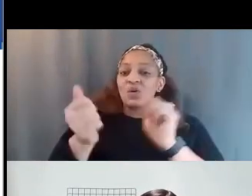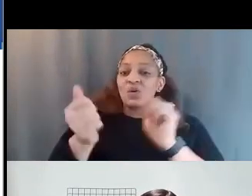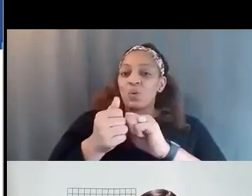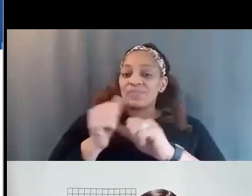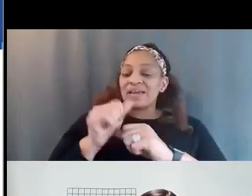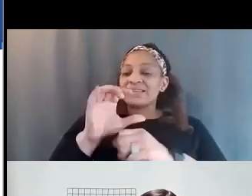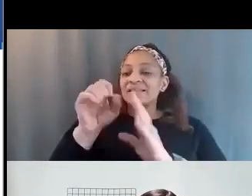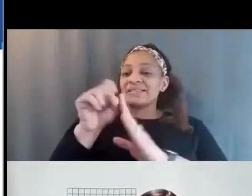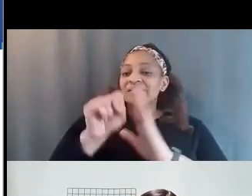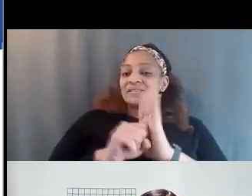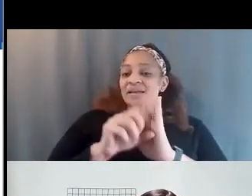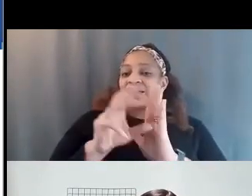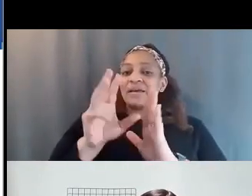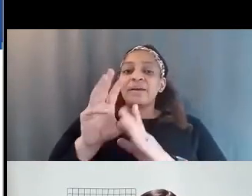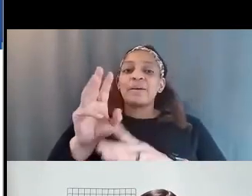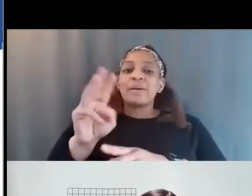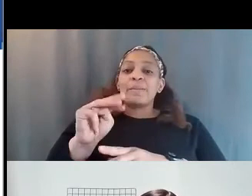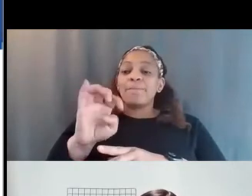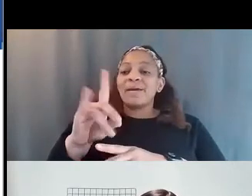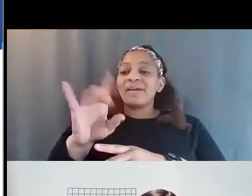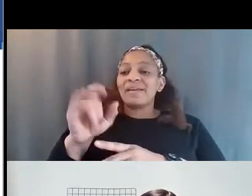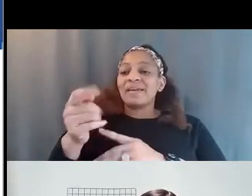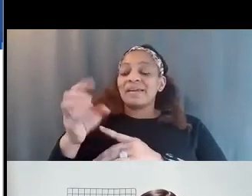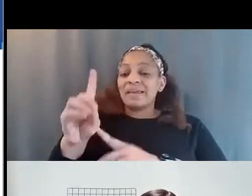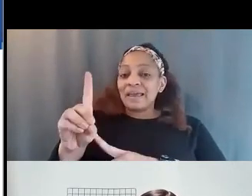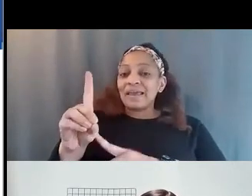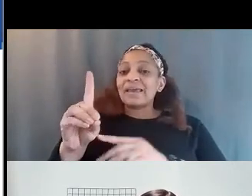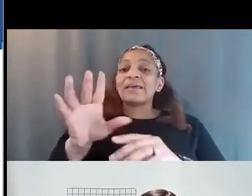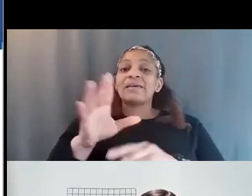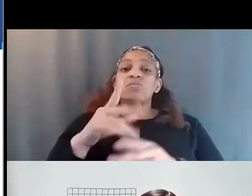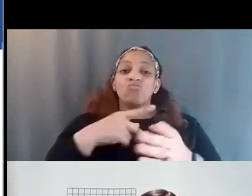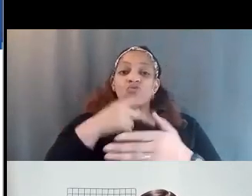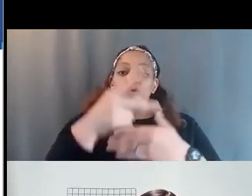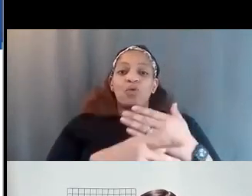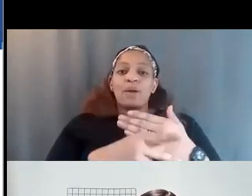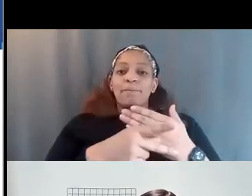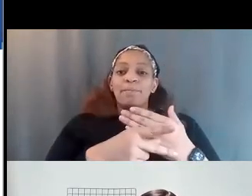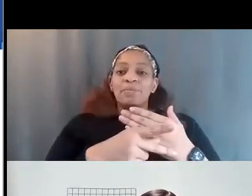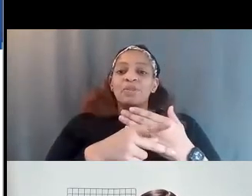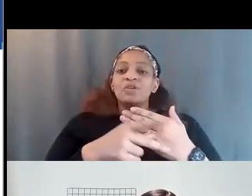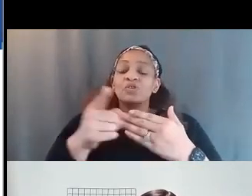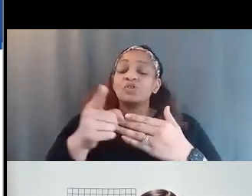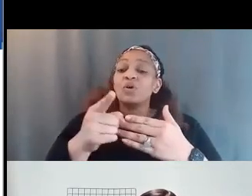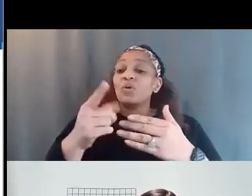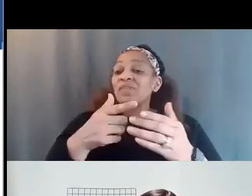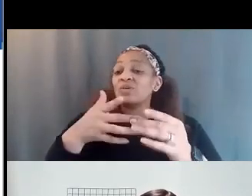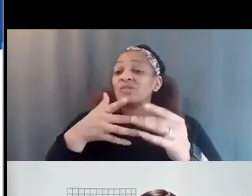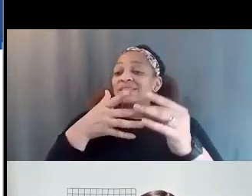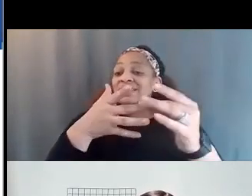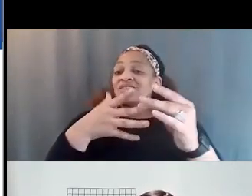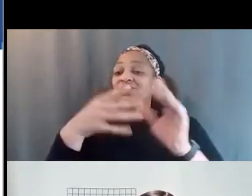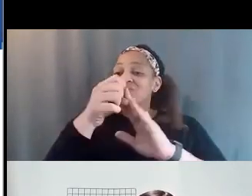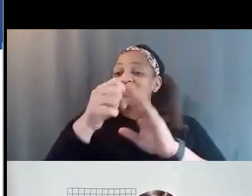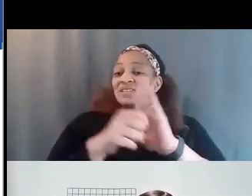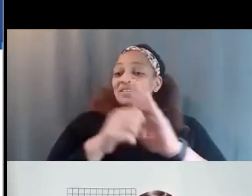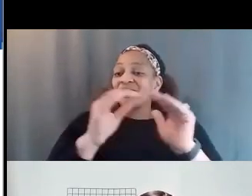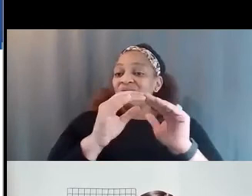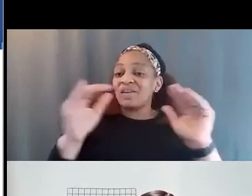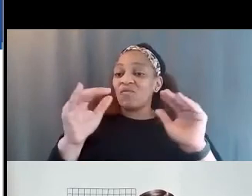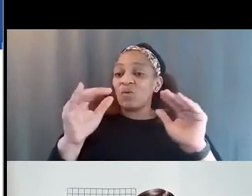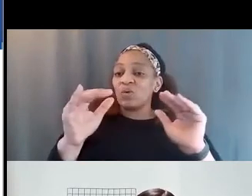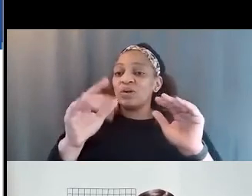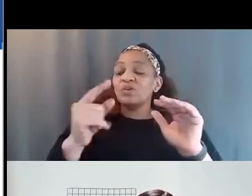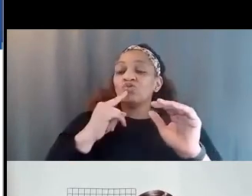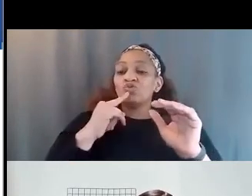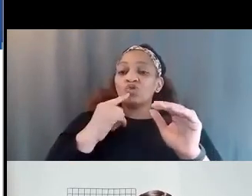promote competitive integrated employment. And so there was really some leadership at the state level to